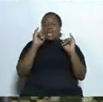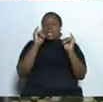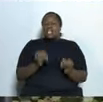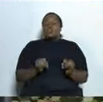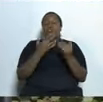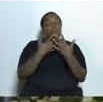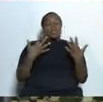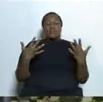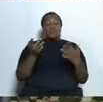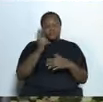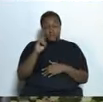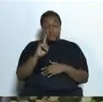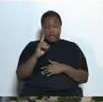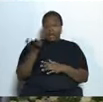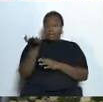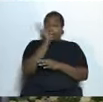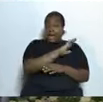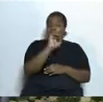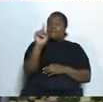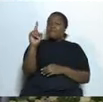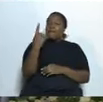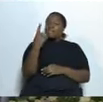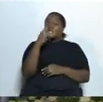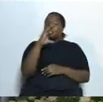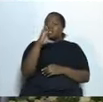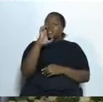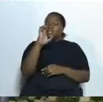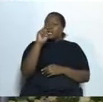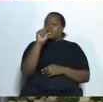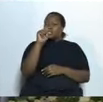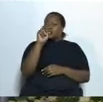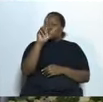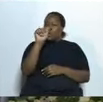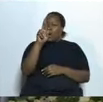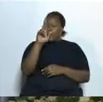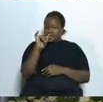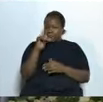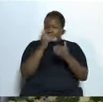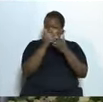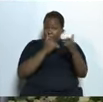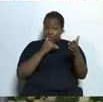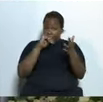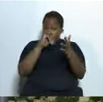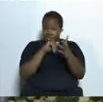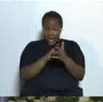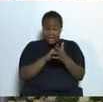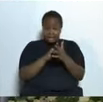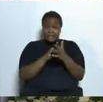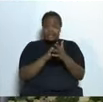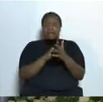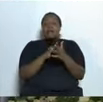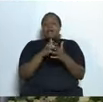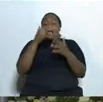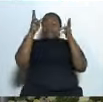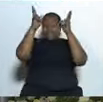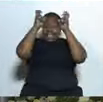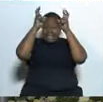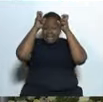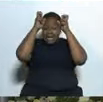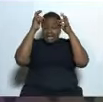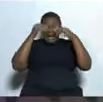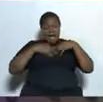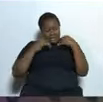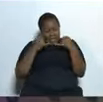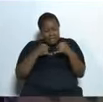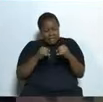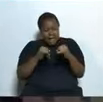to the first century. And even before that, down through the centuries, Satan has attempted